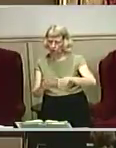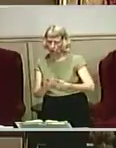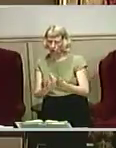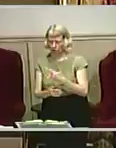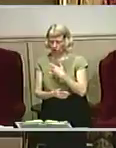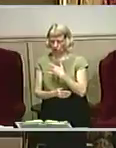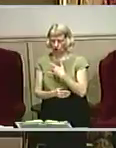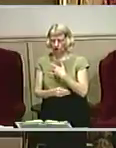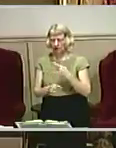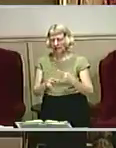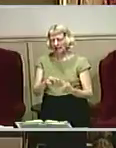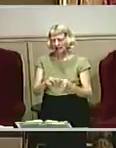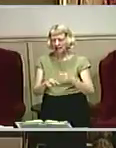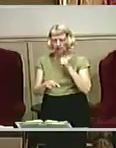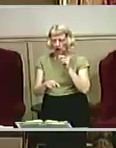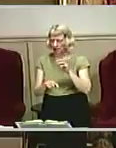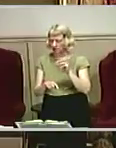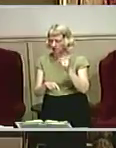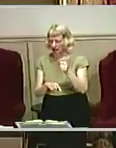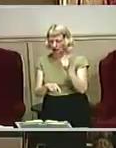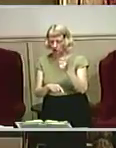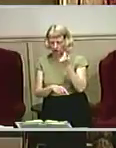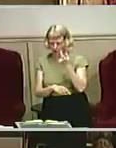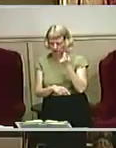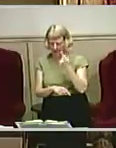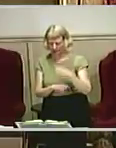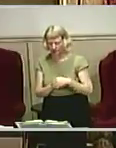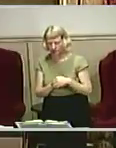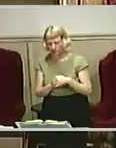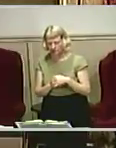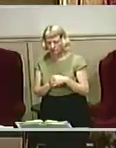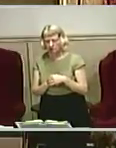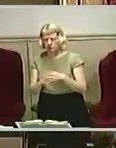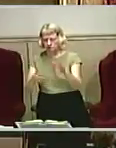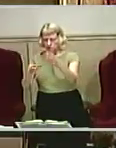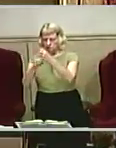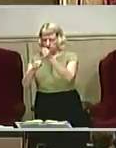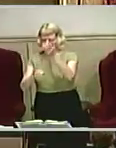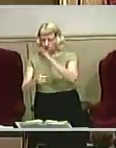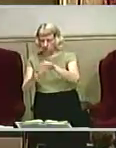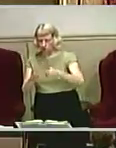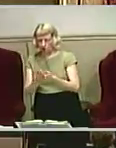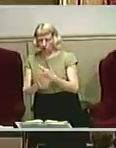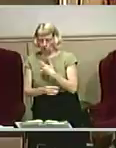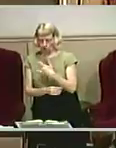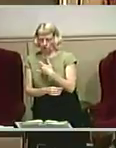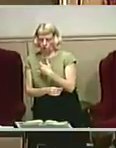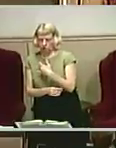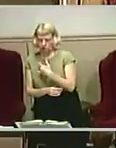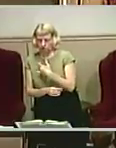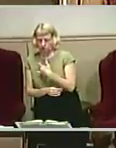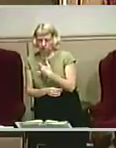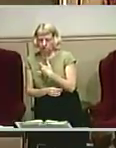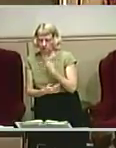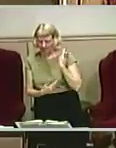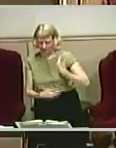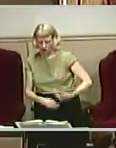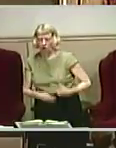heart. Lean not on thine own understanding. The importance here is when we're trusting in God with all of our heart, we're giving Him everything we are.